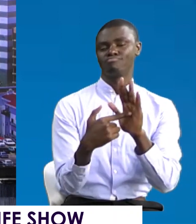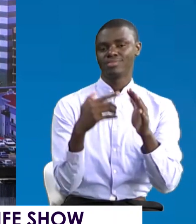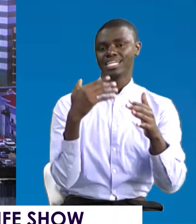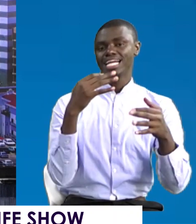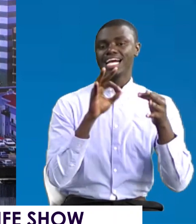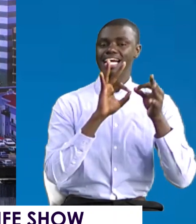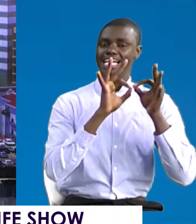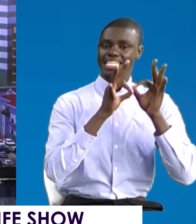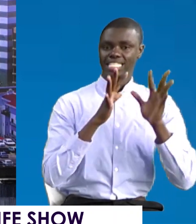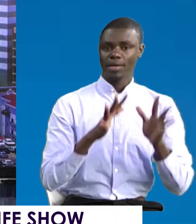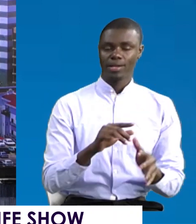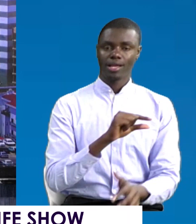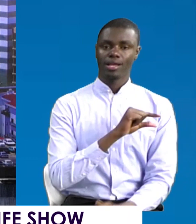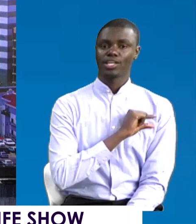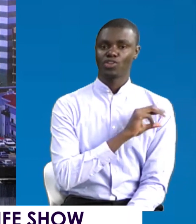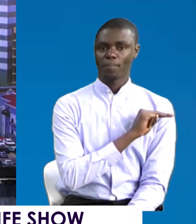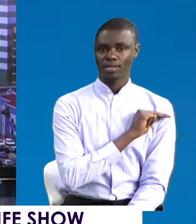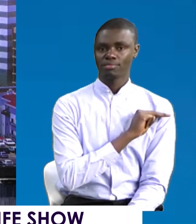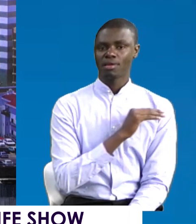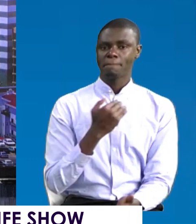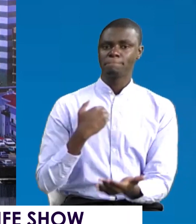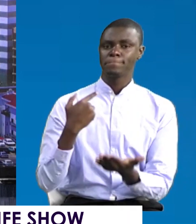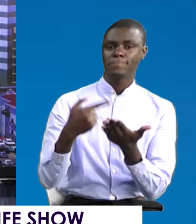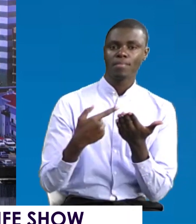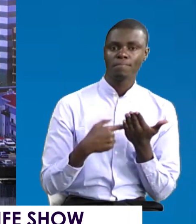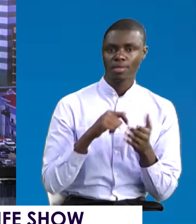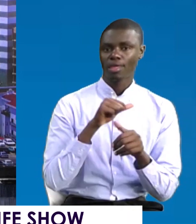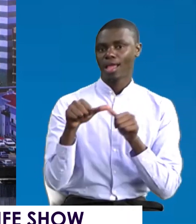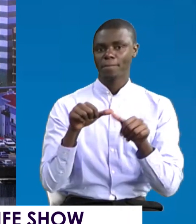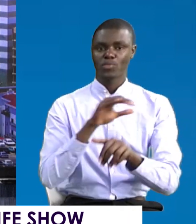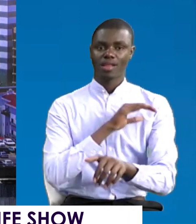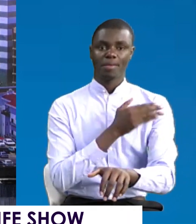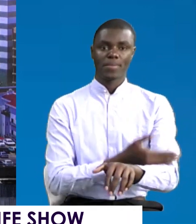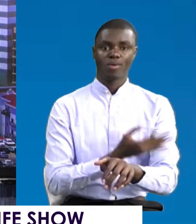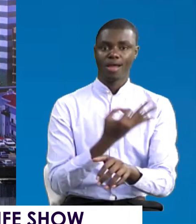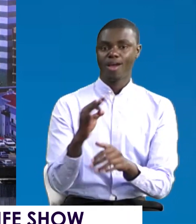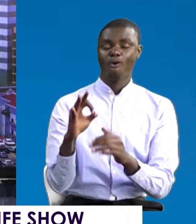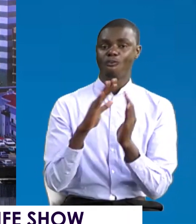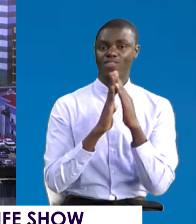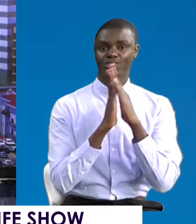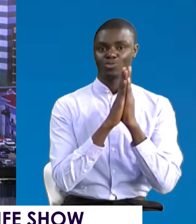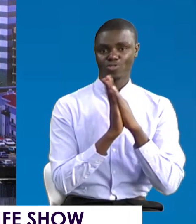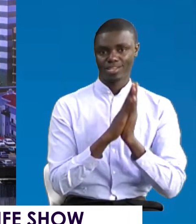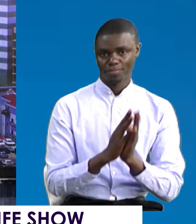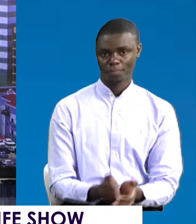sign language interpreter is Gideon Minor. I'm talking to you today about the power of a story.